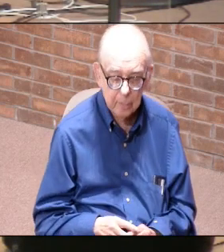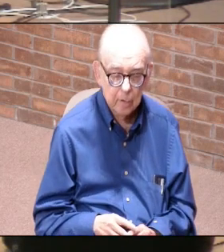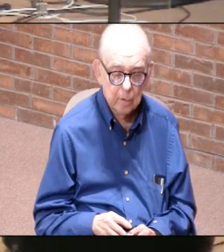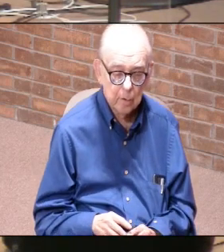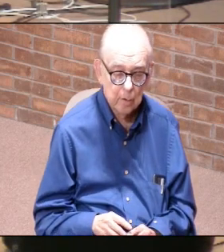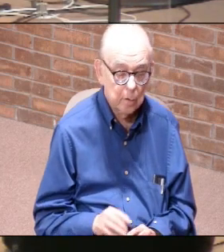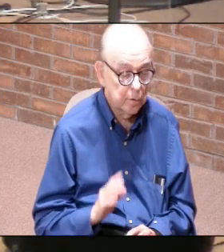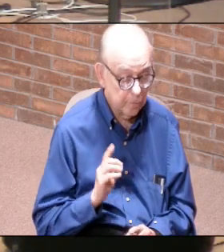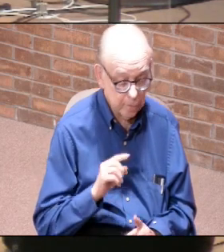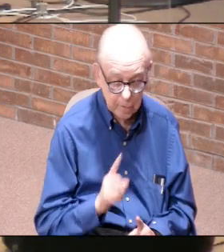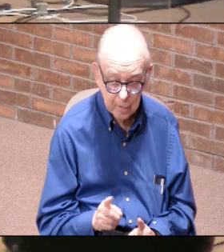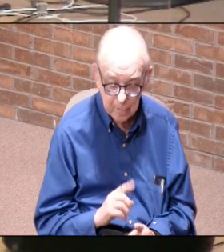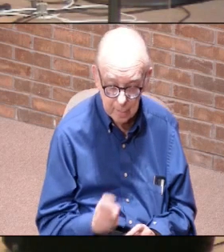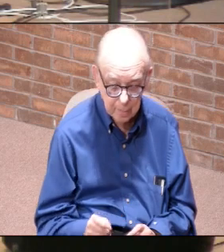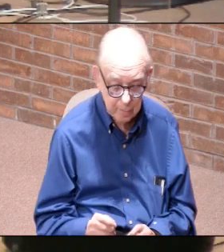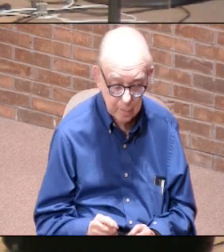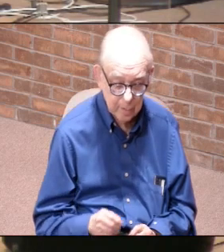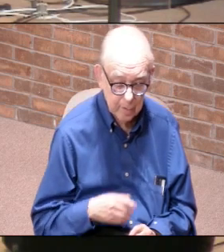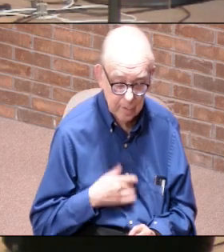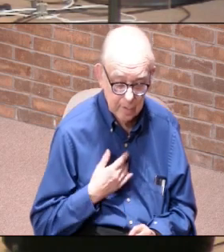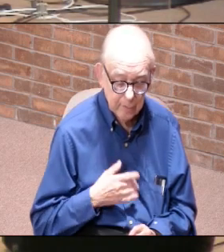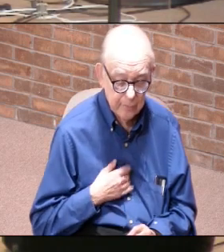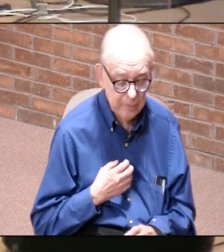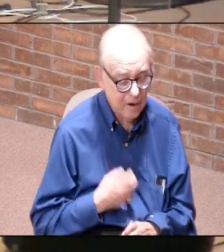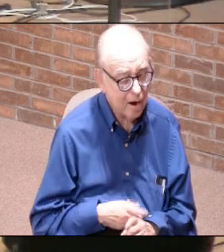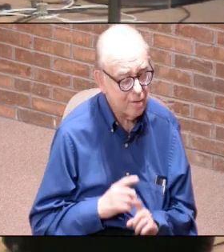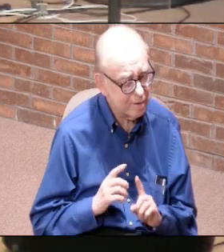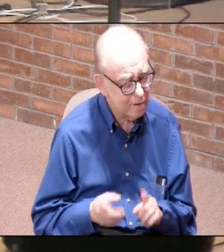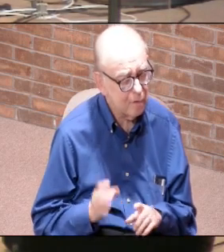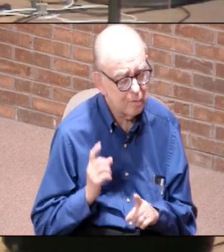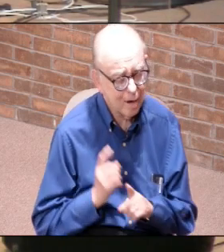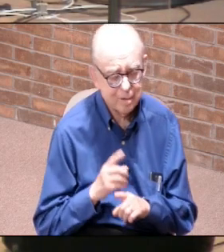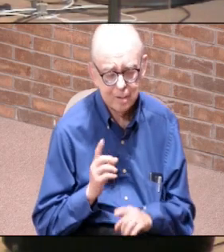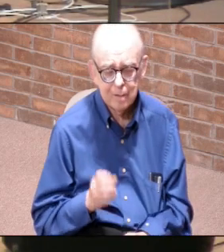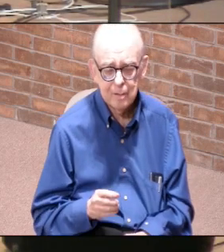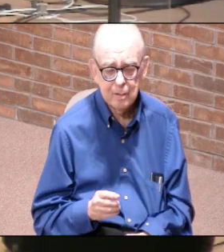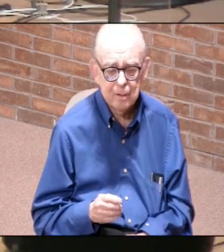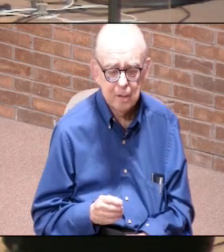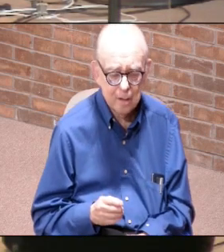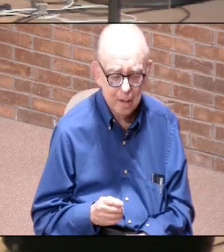Would you go? You'd feel really hard to go.